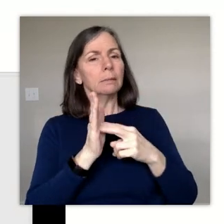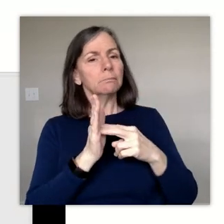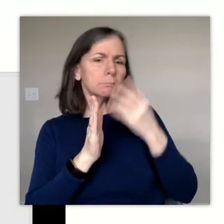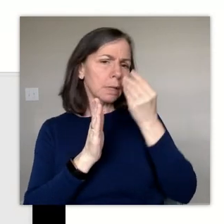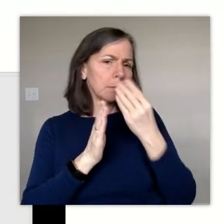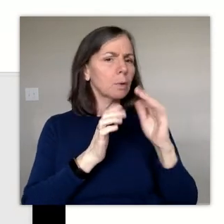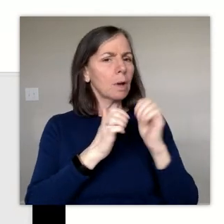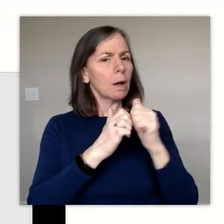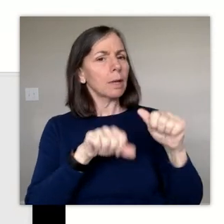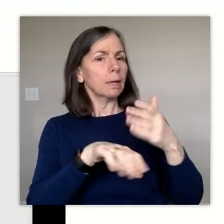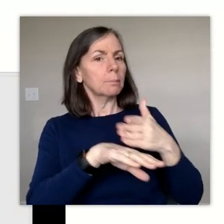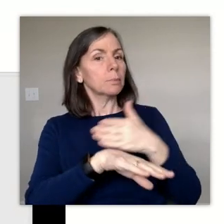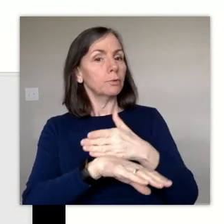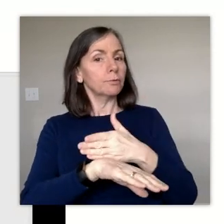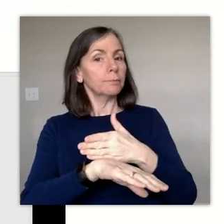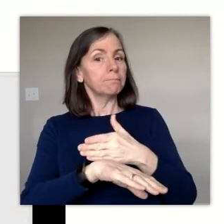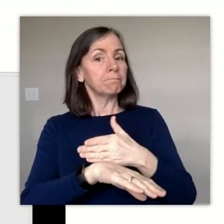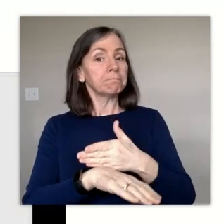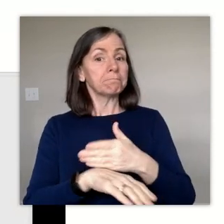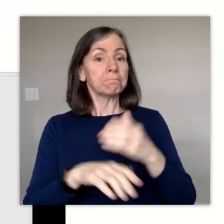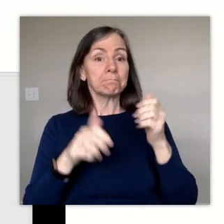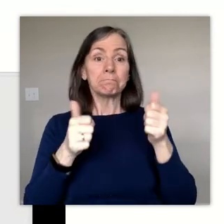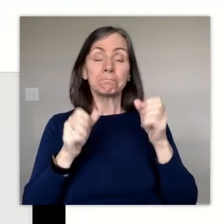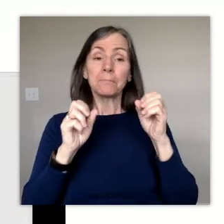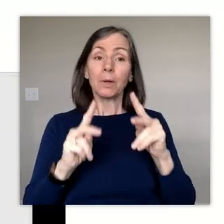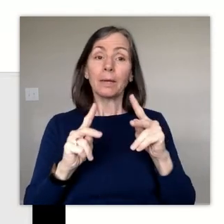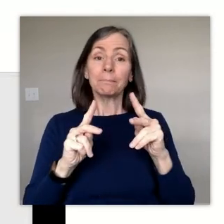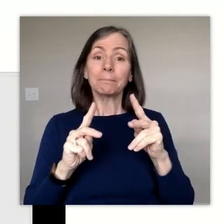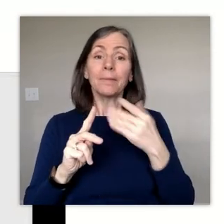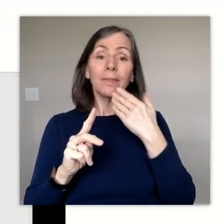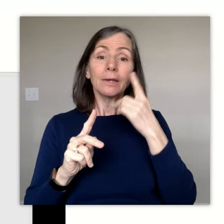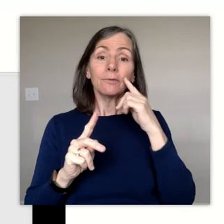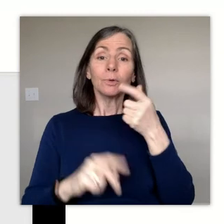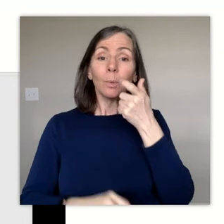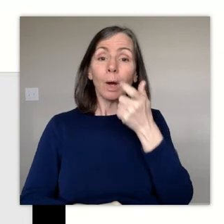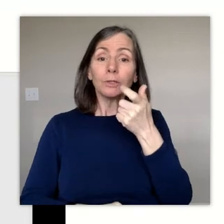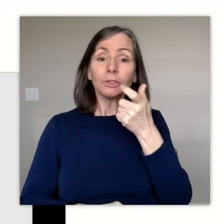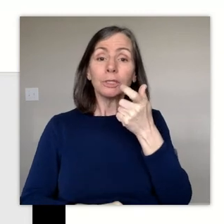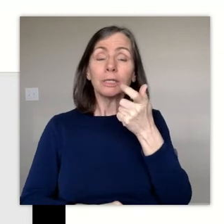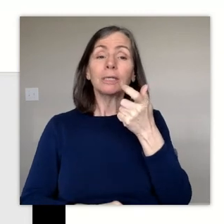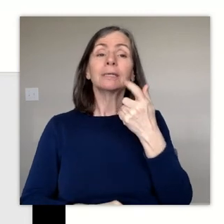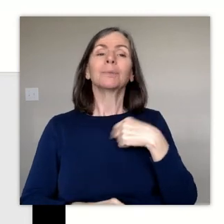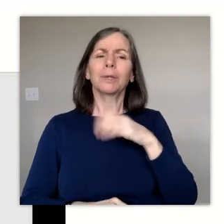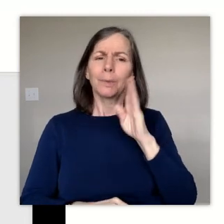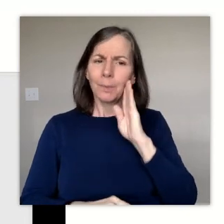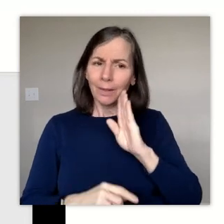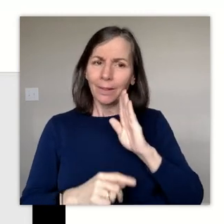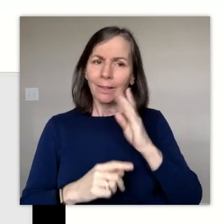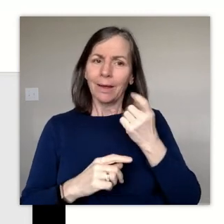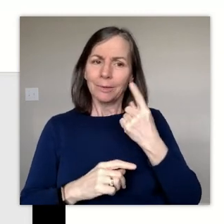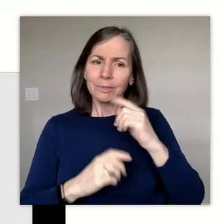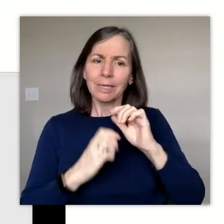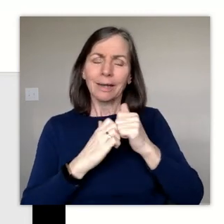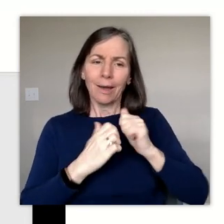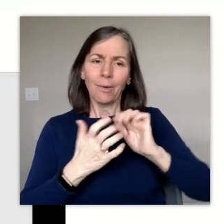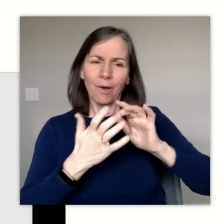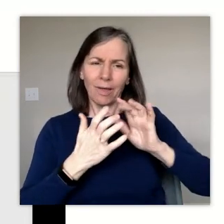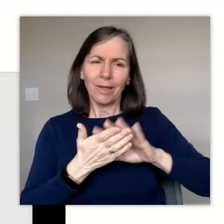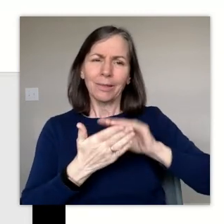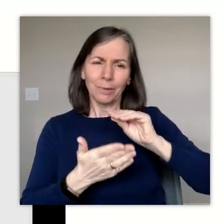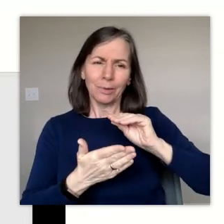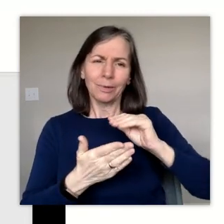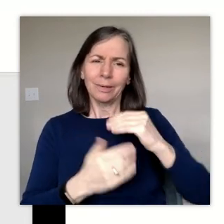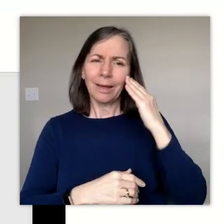Those are your instructions for today. Thank you guys for watching, and we'll get the hang of this online learning thing. It's going to take a little while to get in the groove,